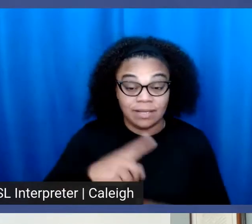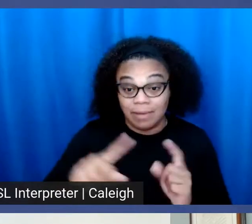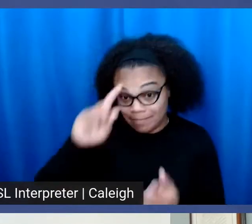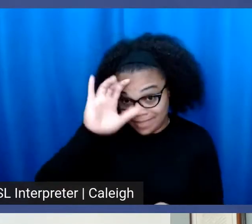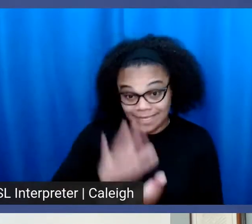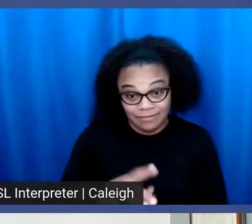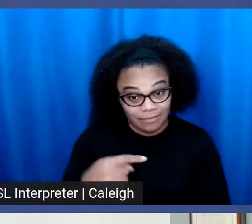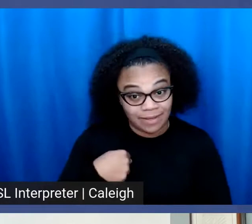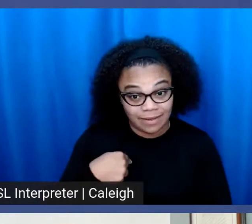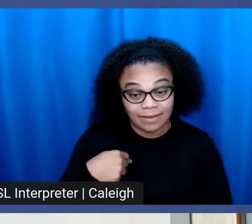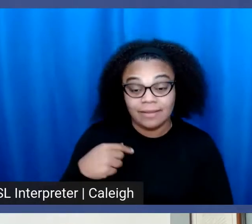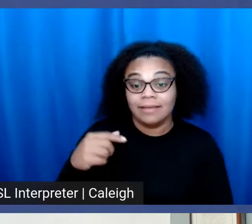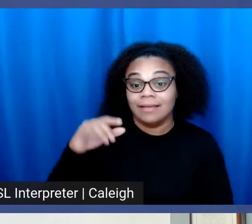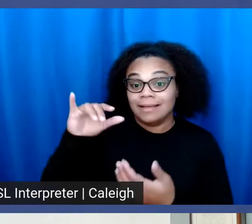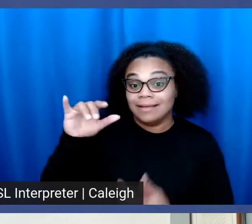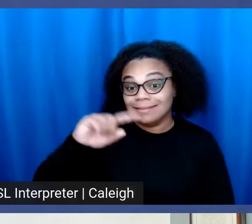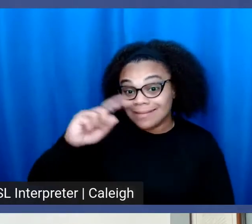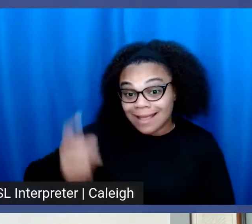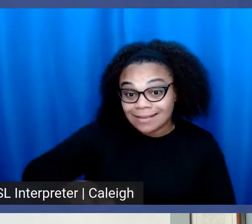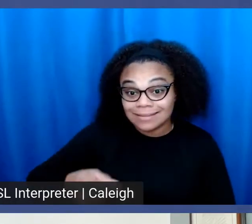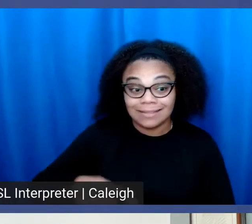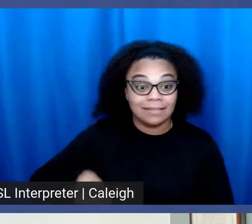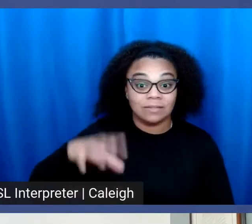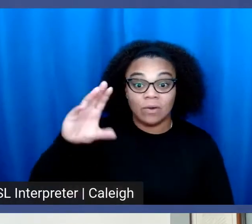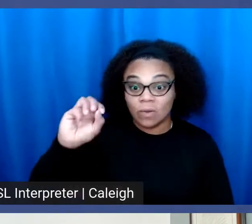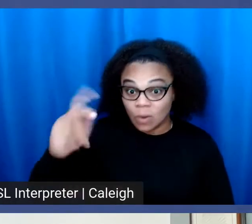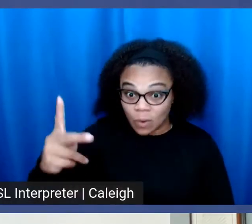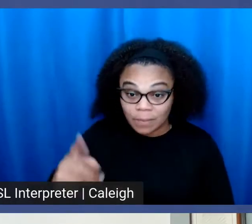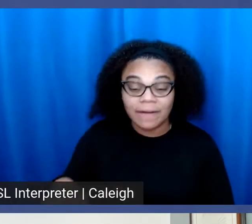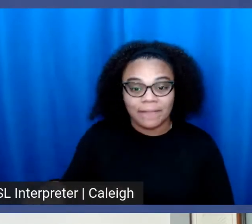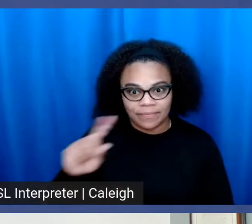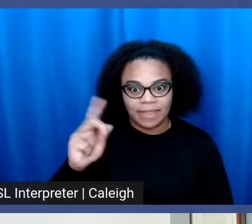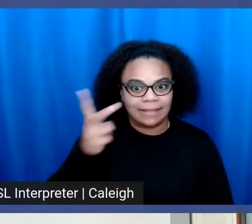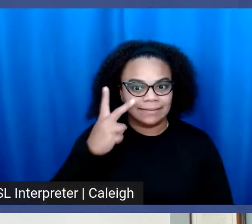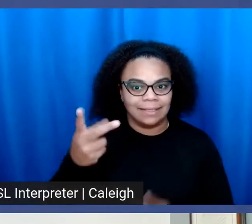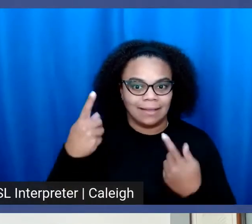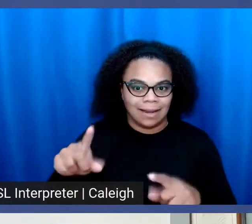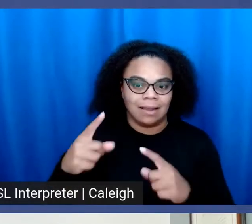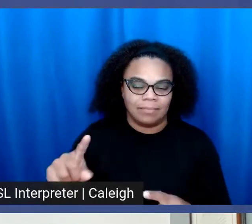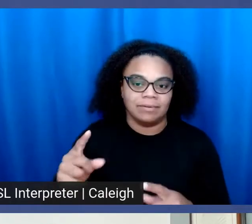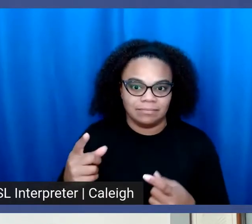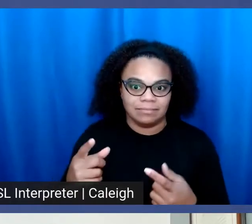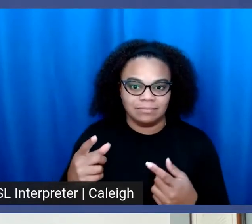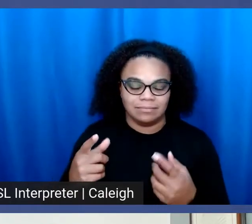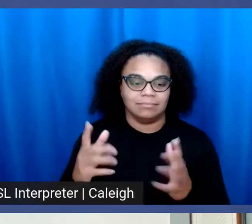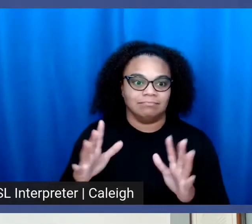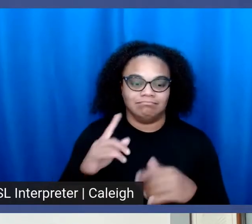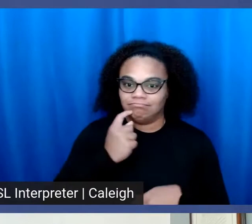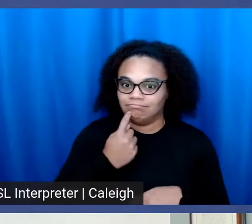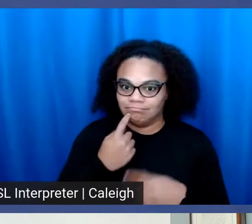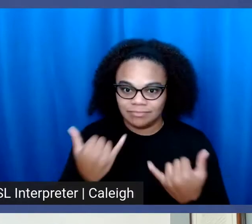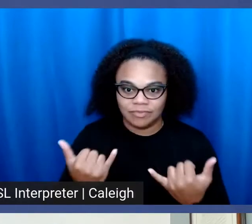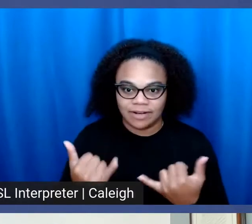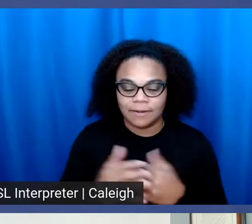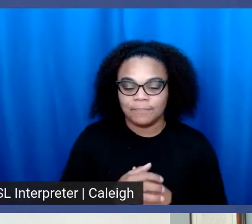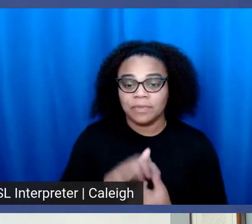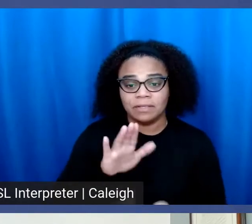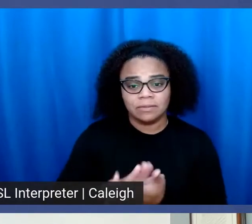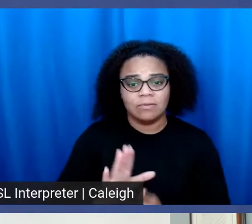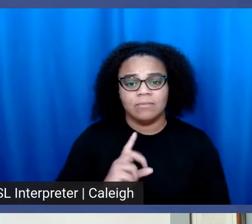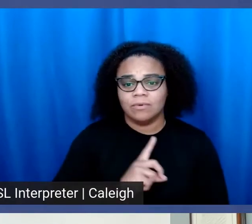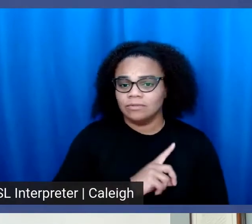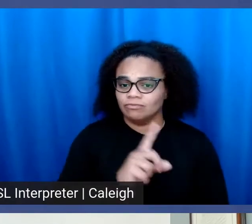and Oklahoma are feeling it big time. And school boards are essential in this process